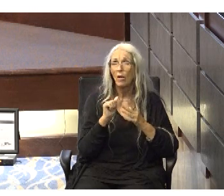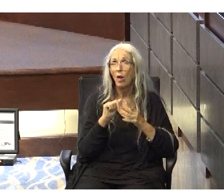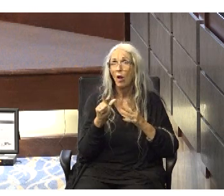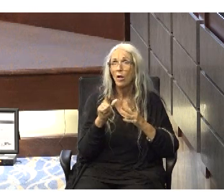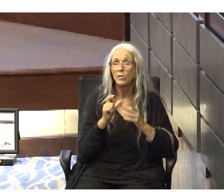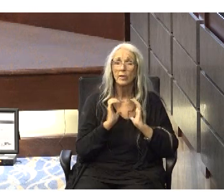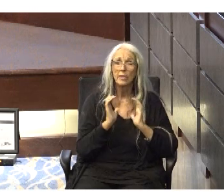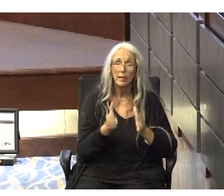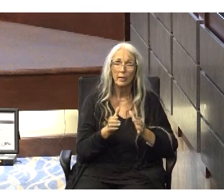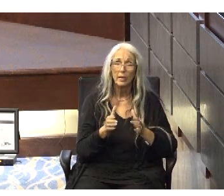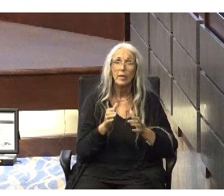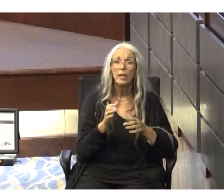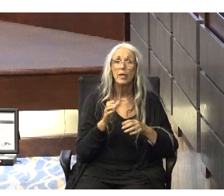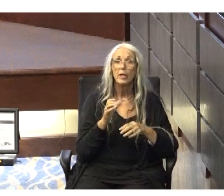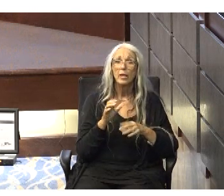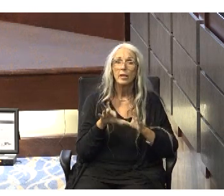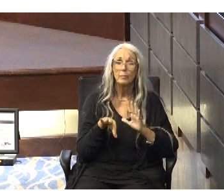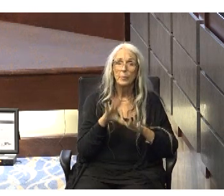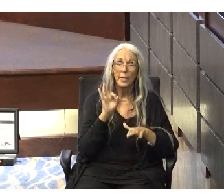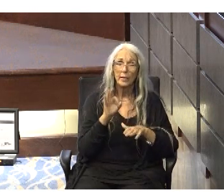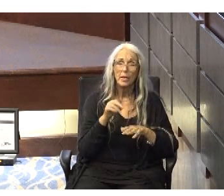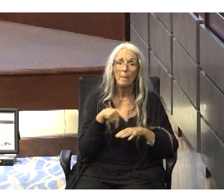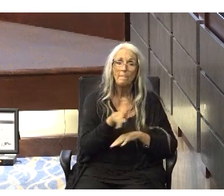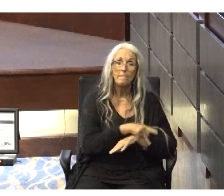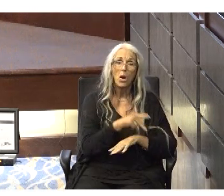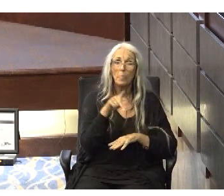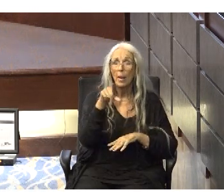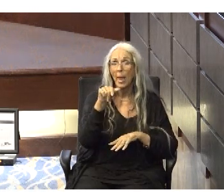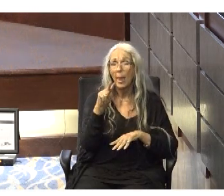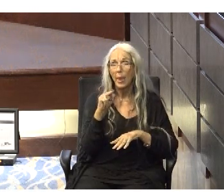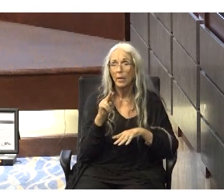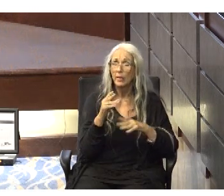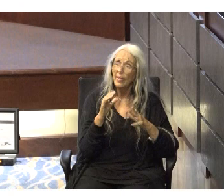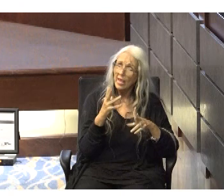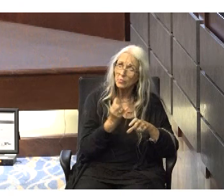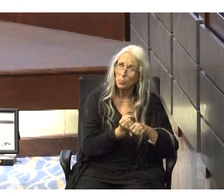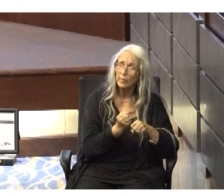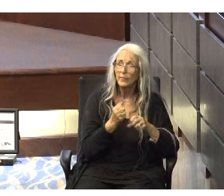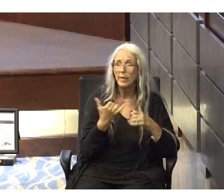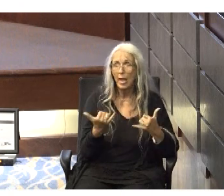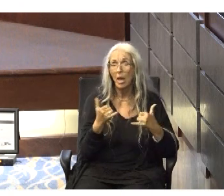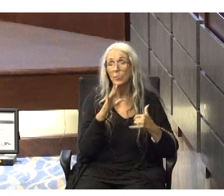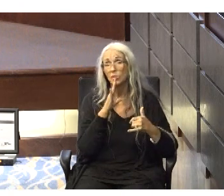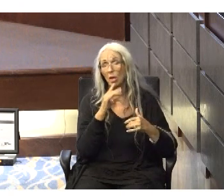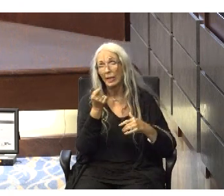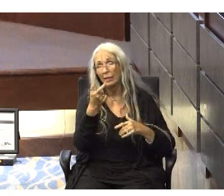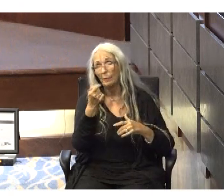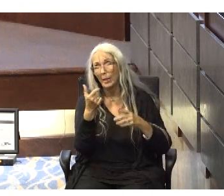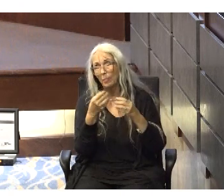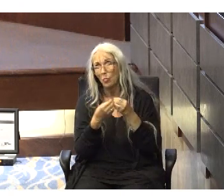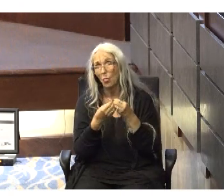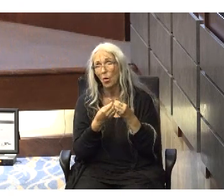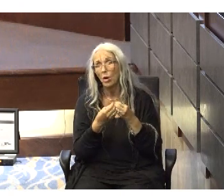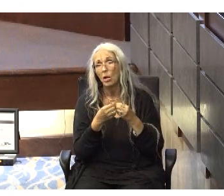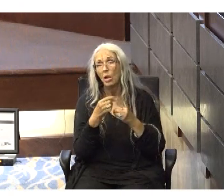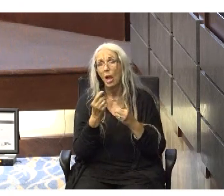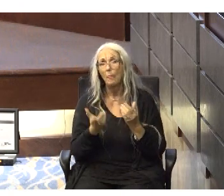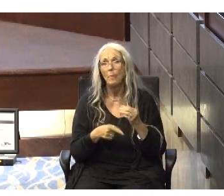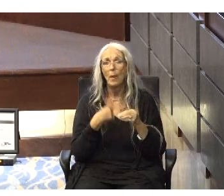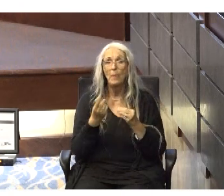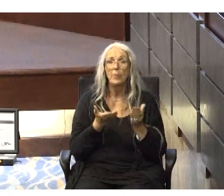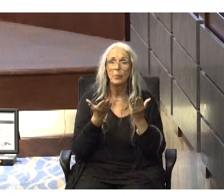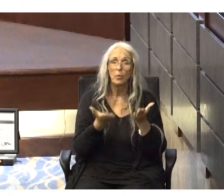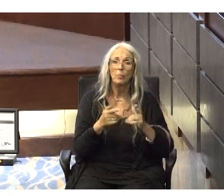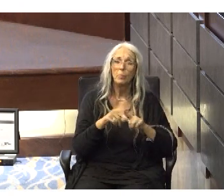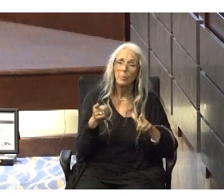dedicated parkland. So that is quite brief in what we want to do, and I'll speak a little bit more to it here in a second on our proposal.